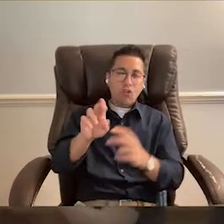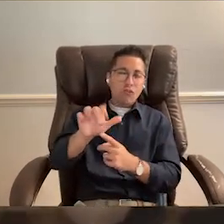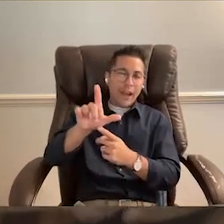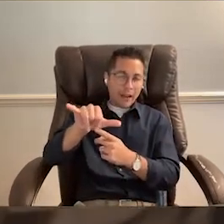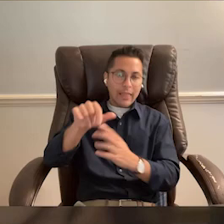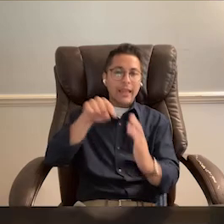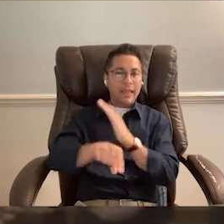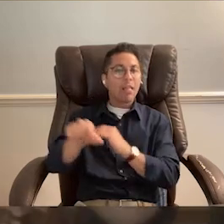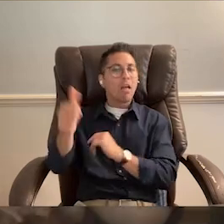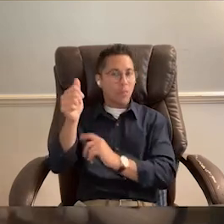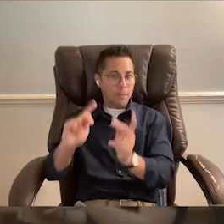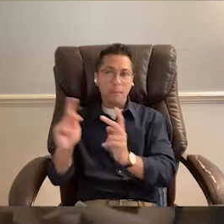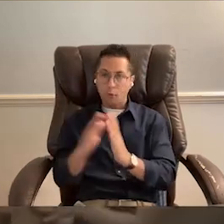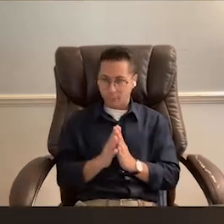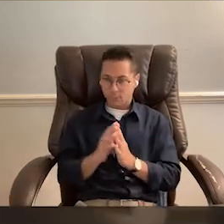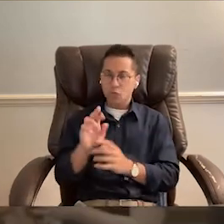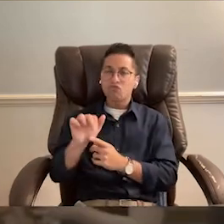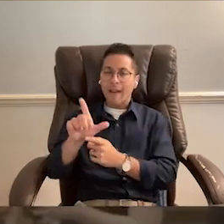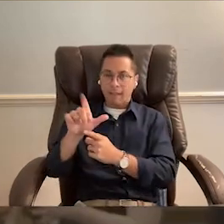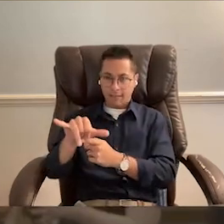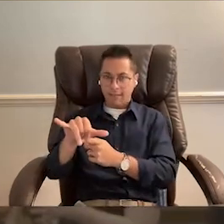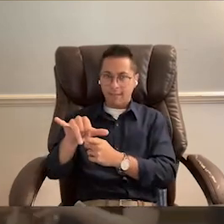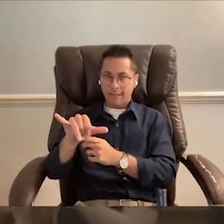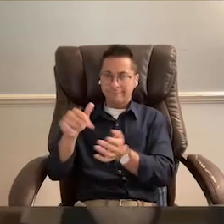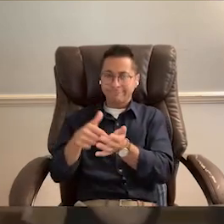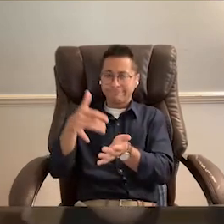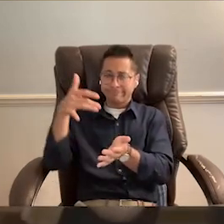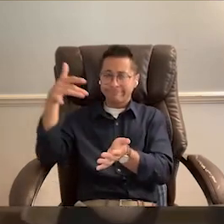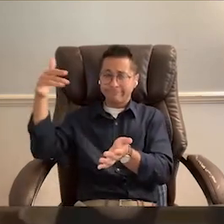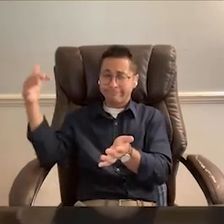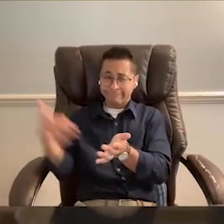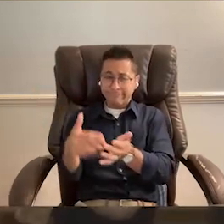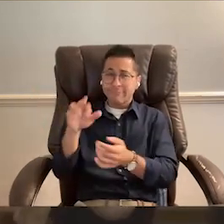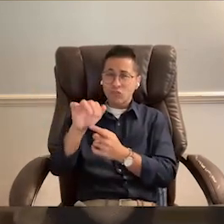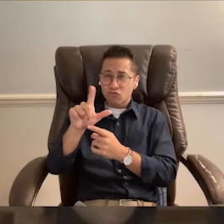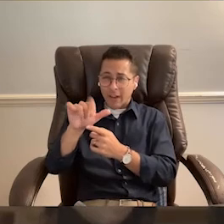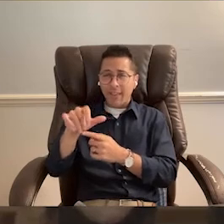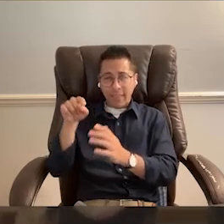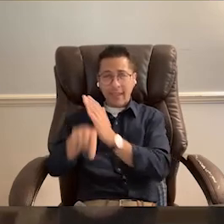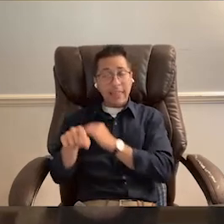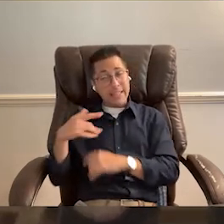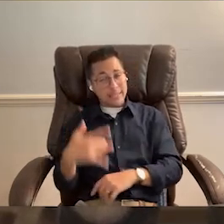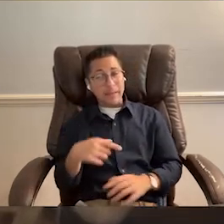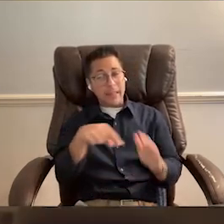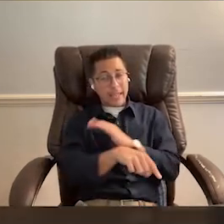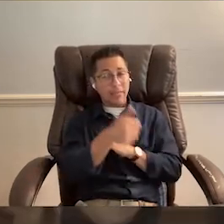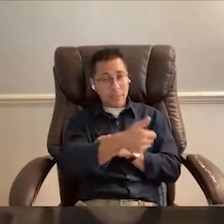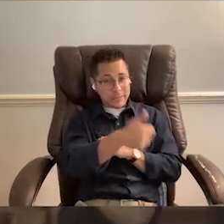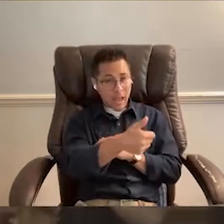Really. Oh. They Okay. very rarely kill other people. And